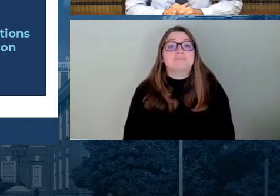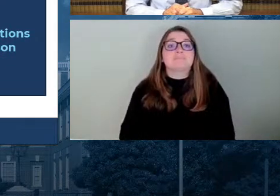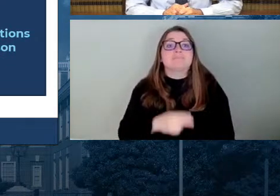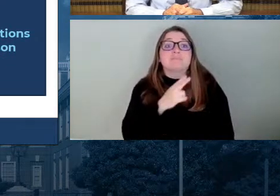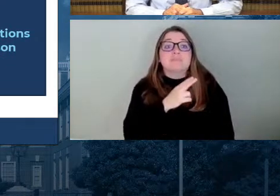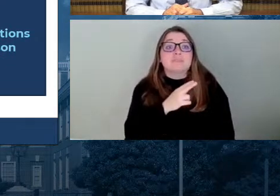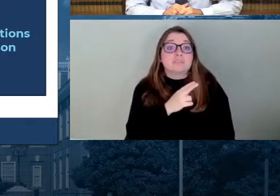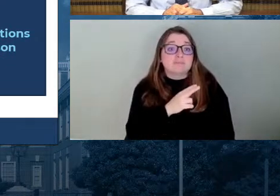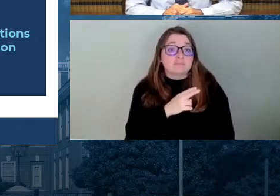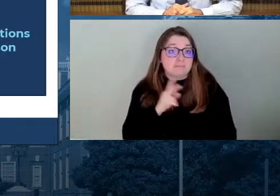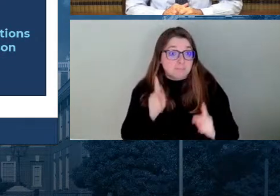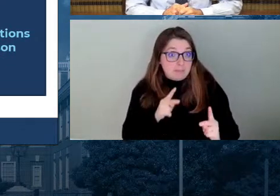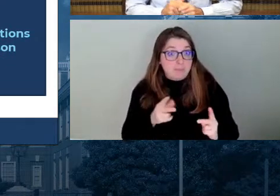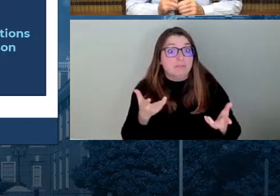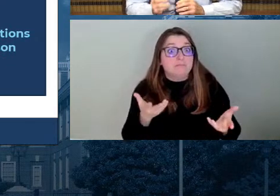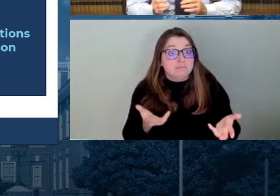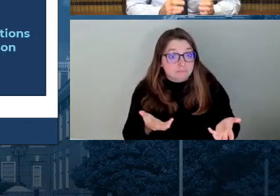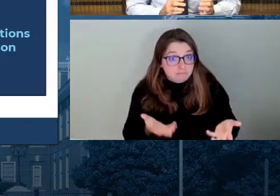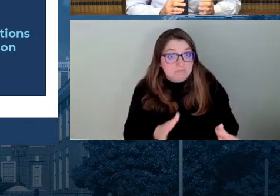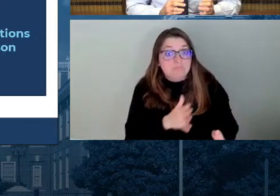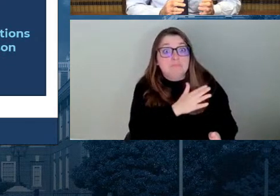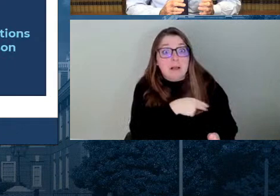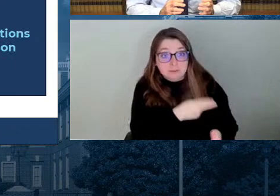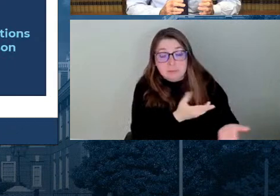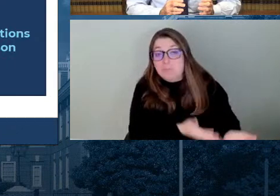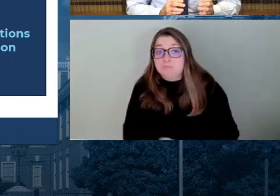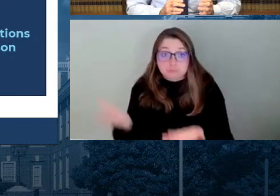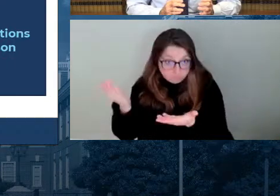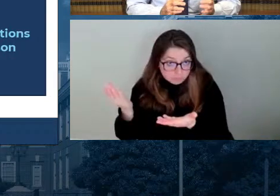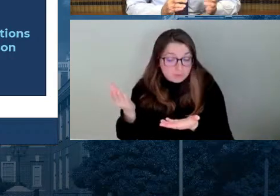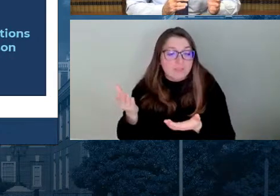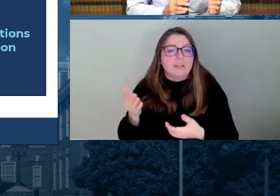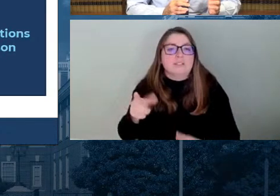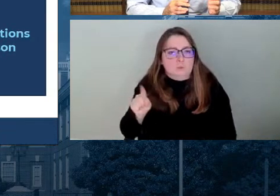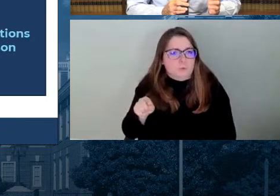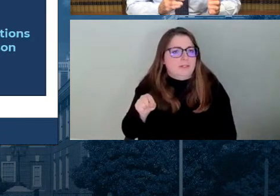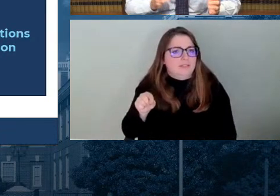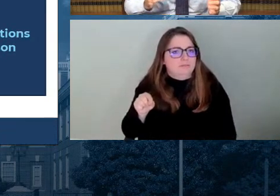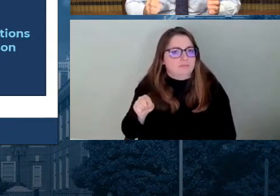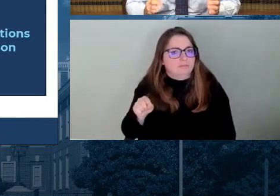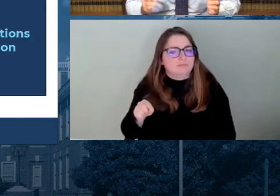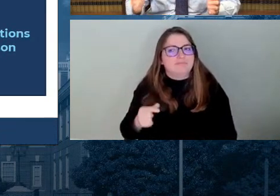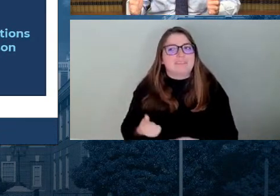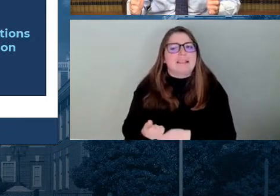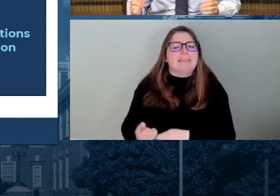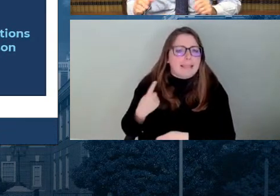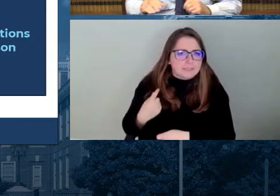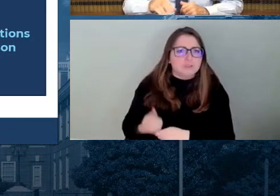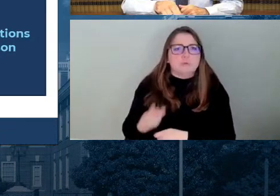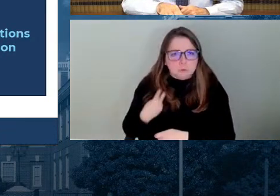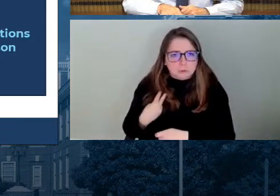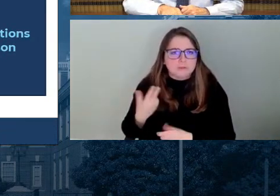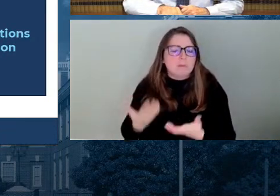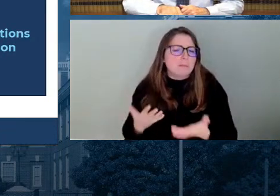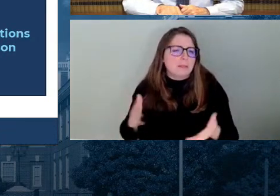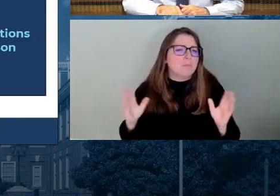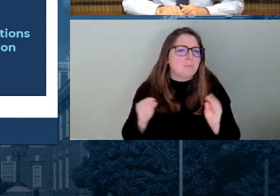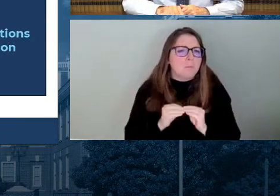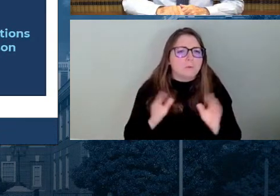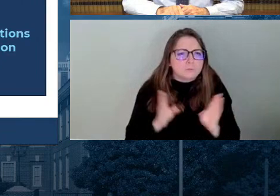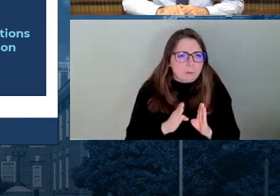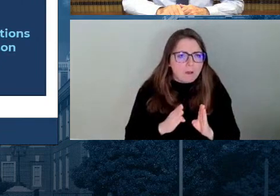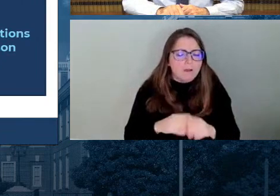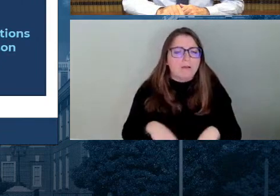last number of 20, probably a much lower number last year and the year before, but added to that number of 86 that you